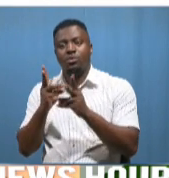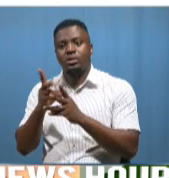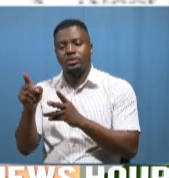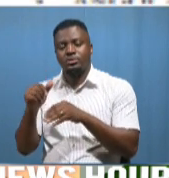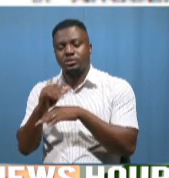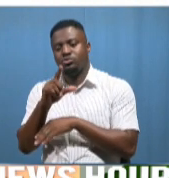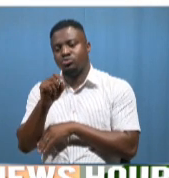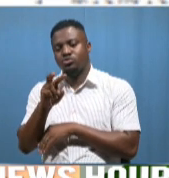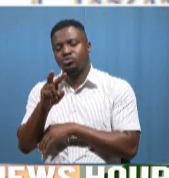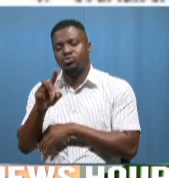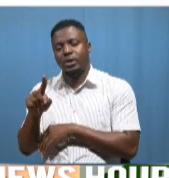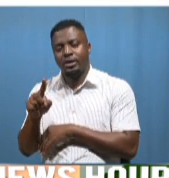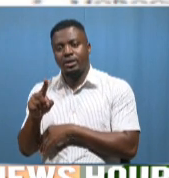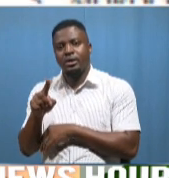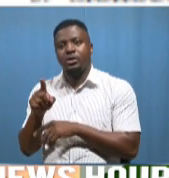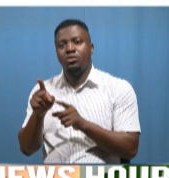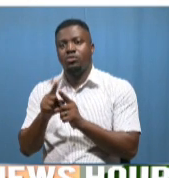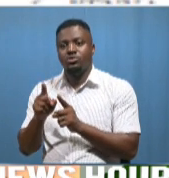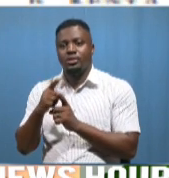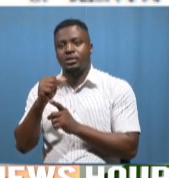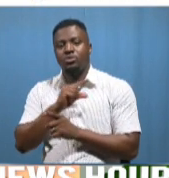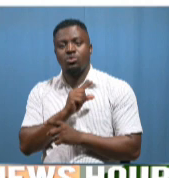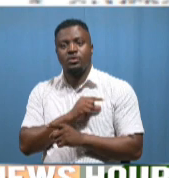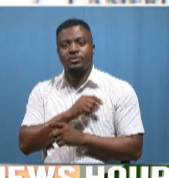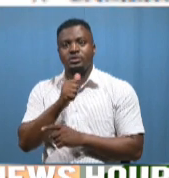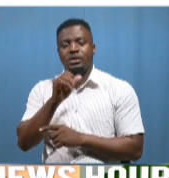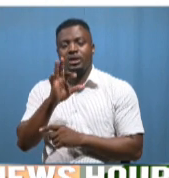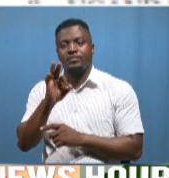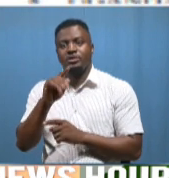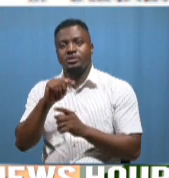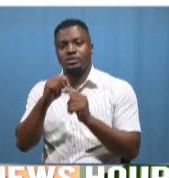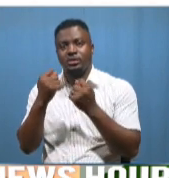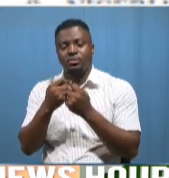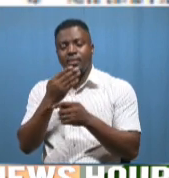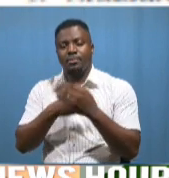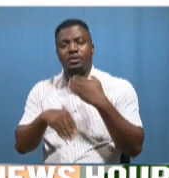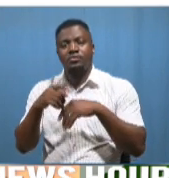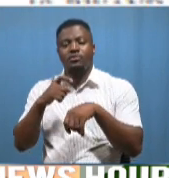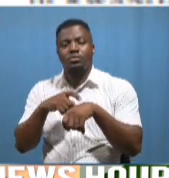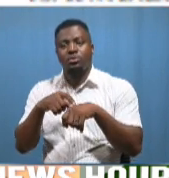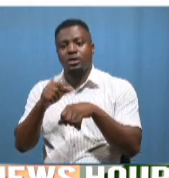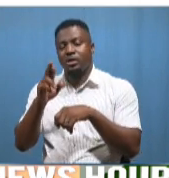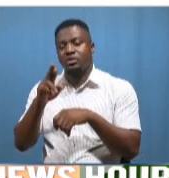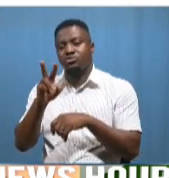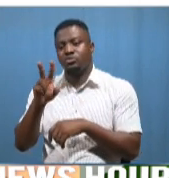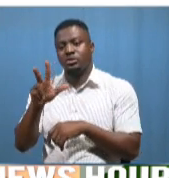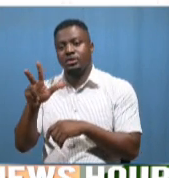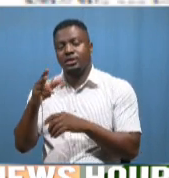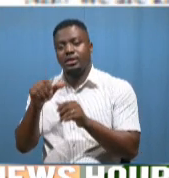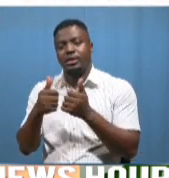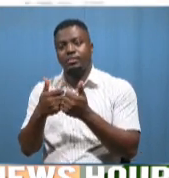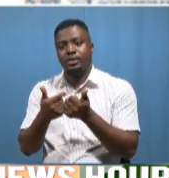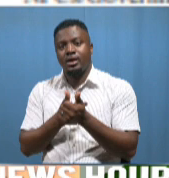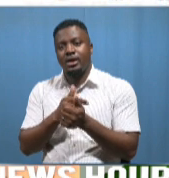since 2021. The 10 qualified CAAF teams for the amputee football at the Accra 2023 Para Games are